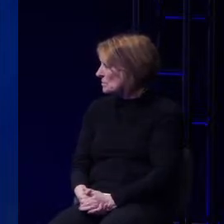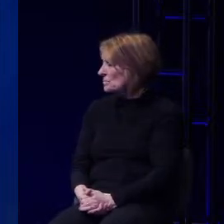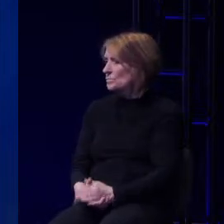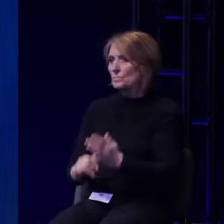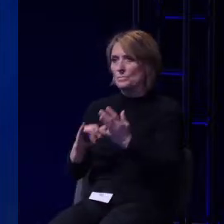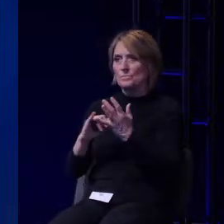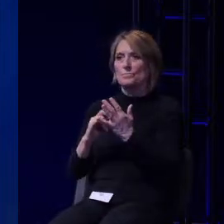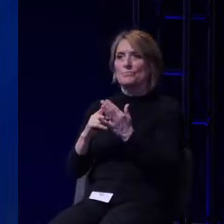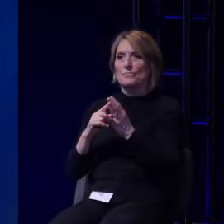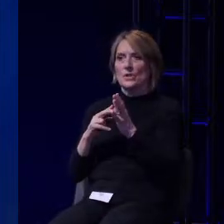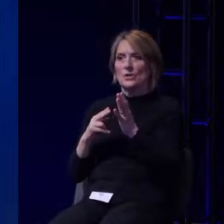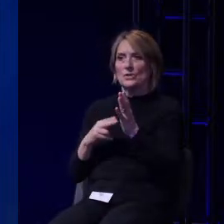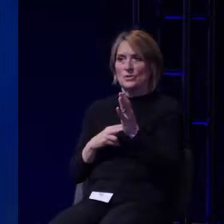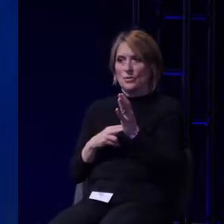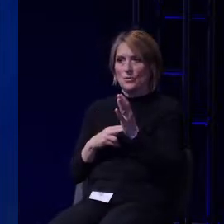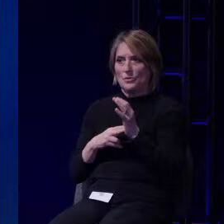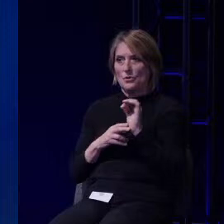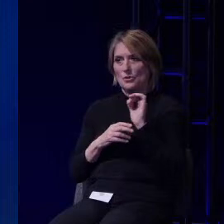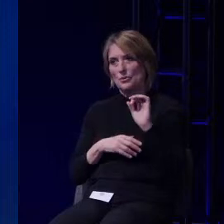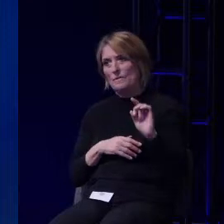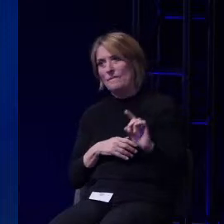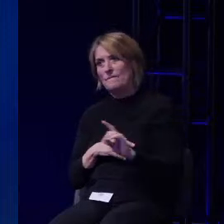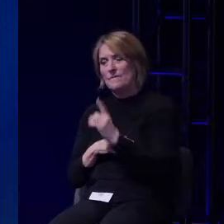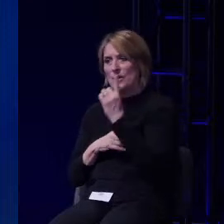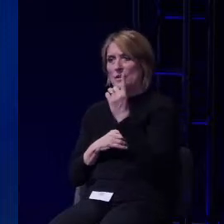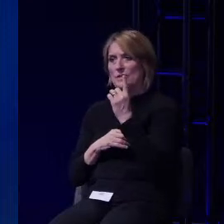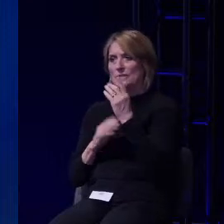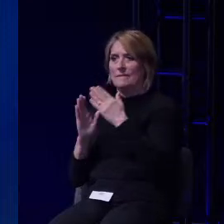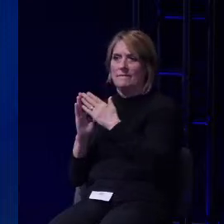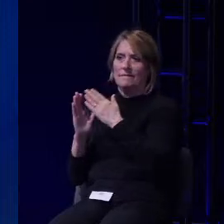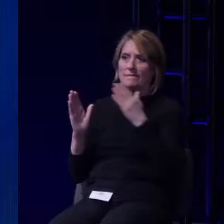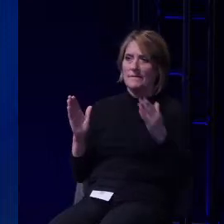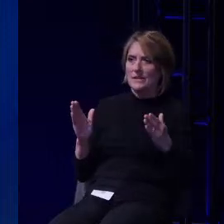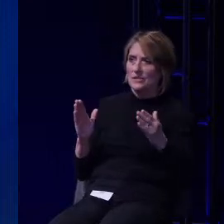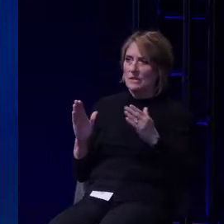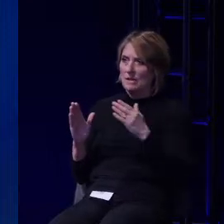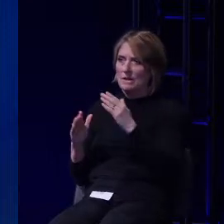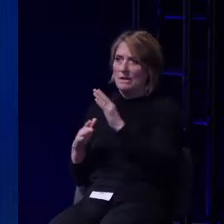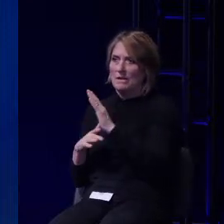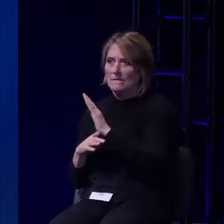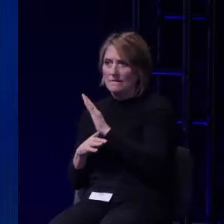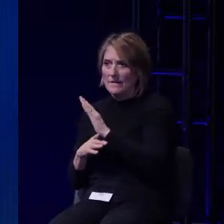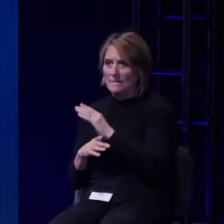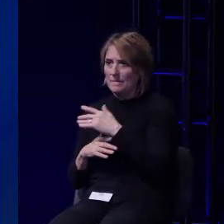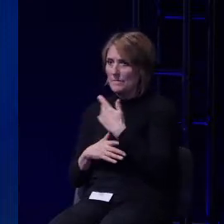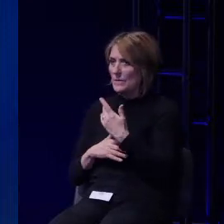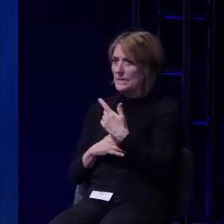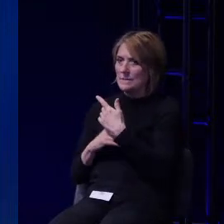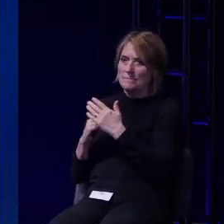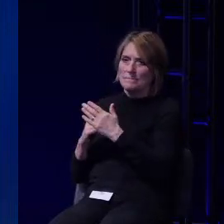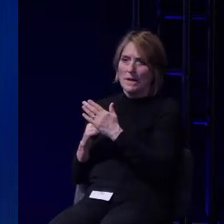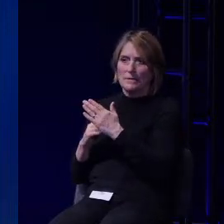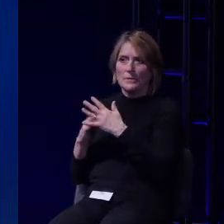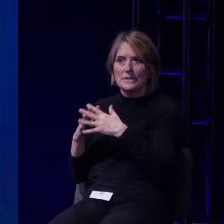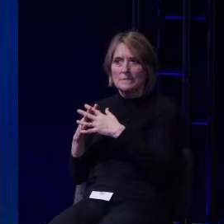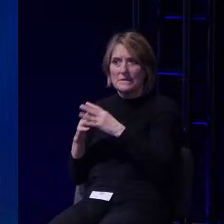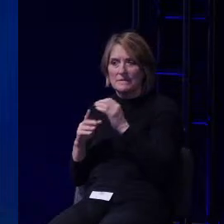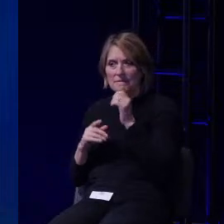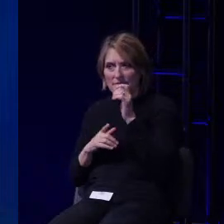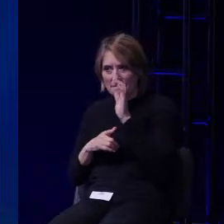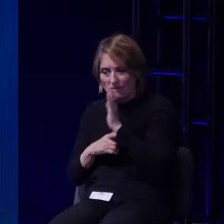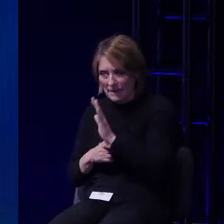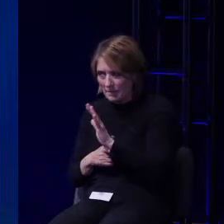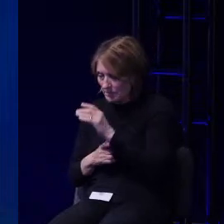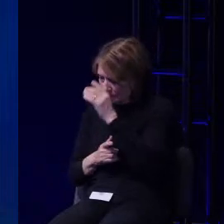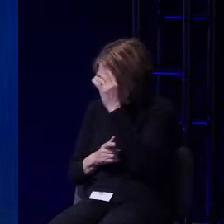Sean, your first feature was with Michael Winterbottom's film. Yeah. And that was, as I remember, that